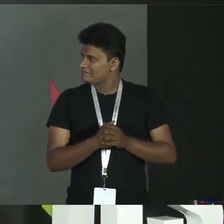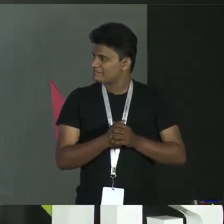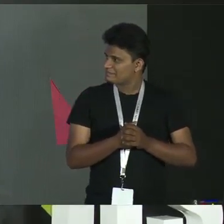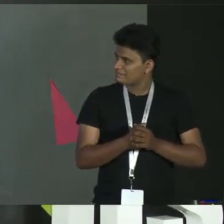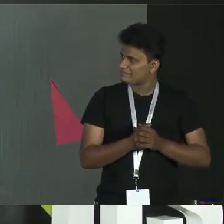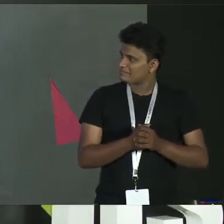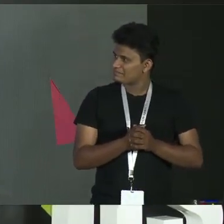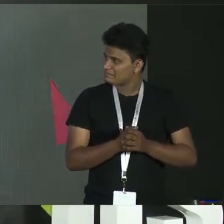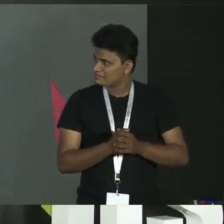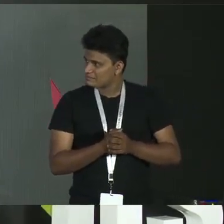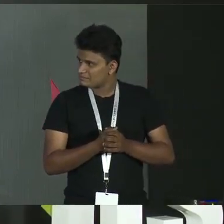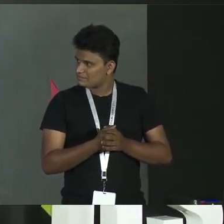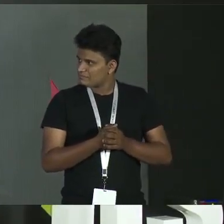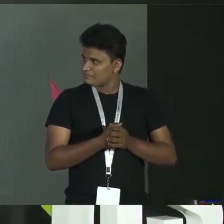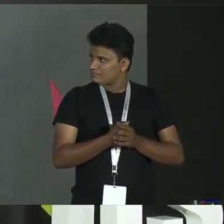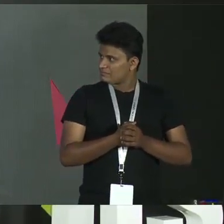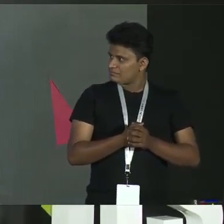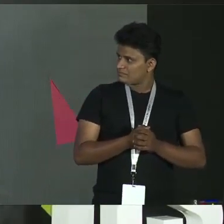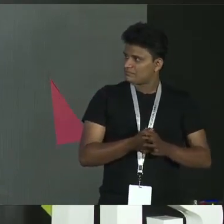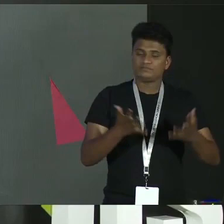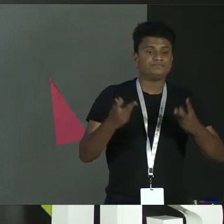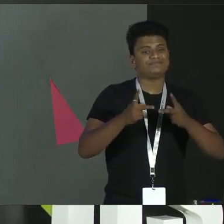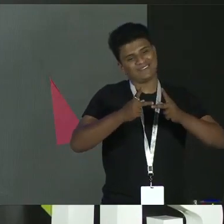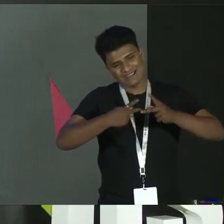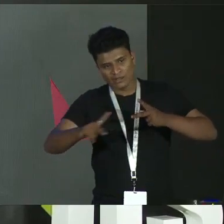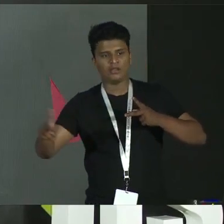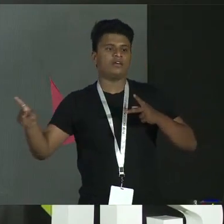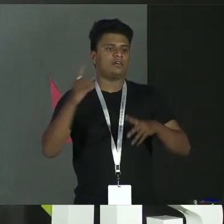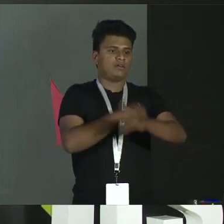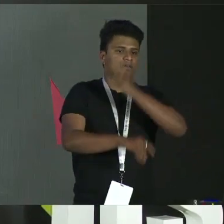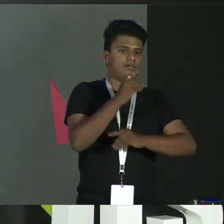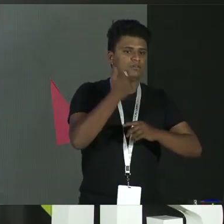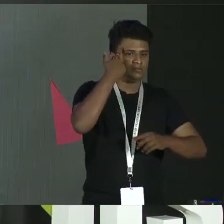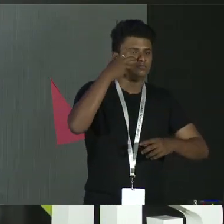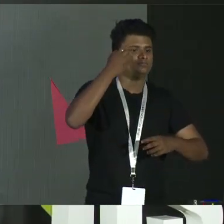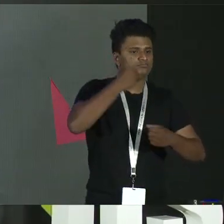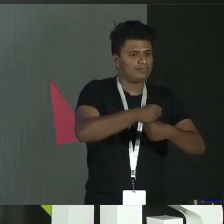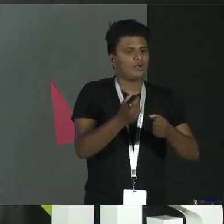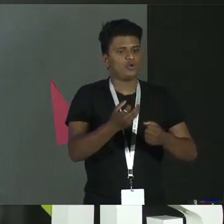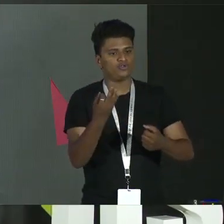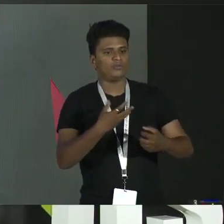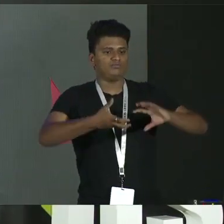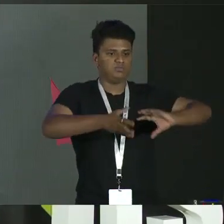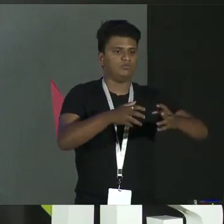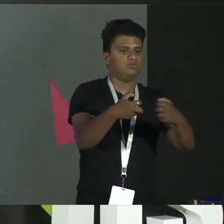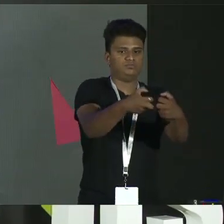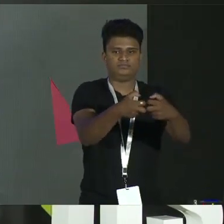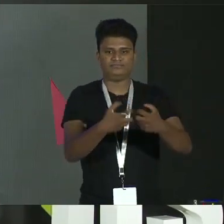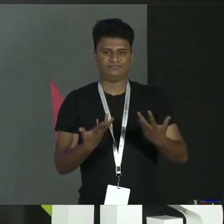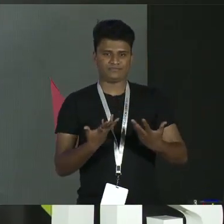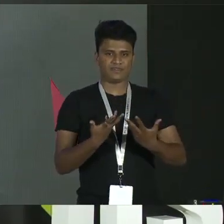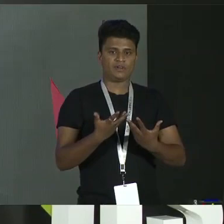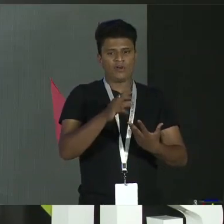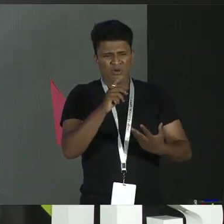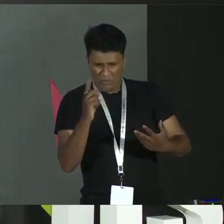Difference, disability is an opportunity to create new devices that benefit not just people with disability, but the